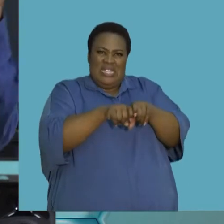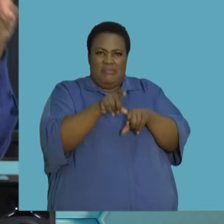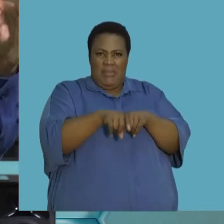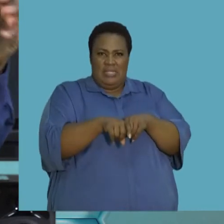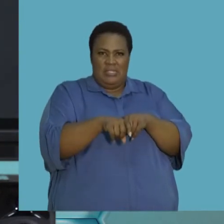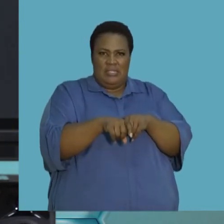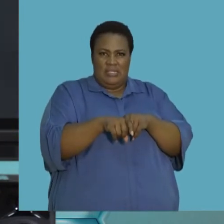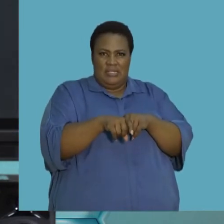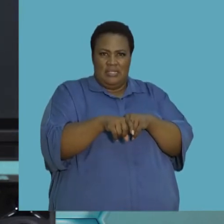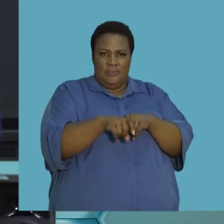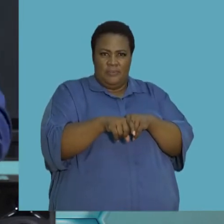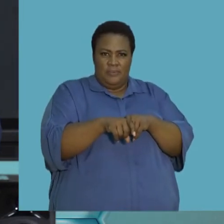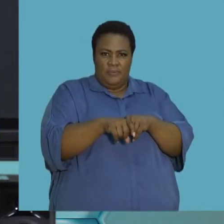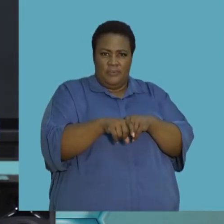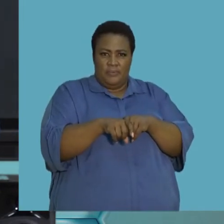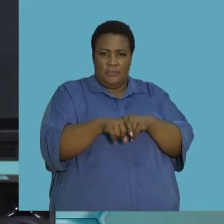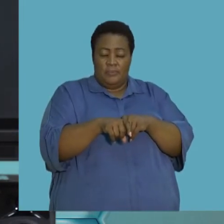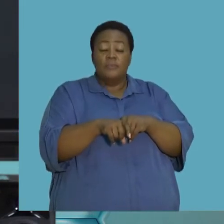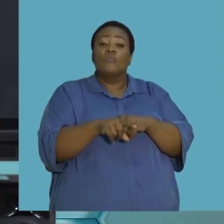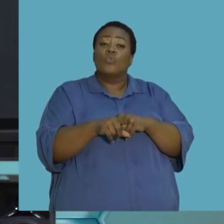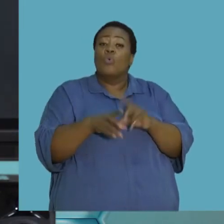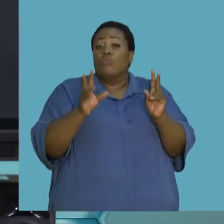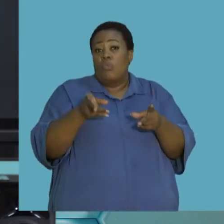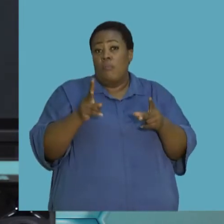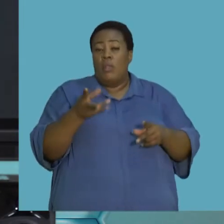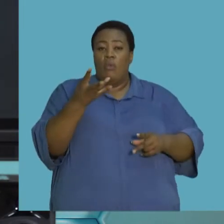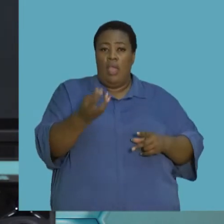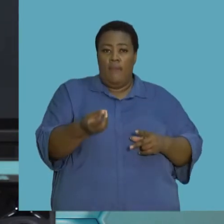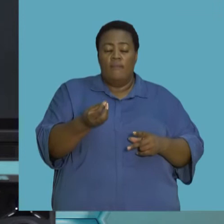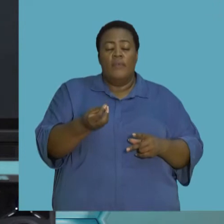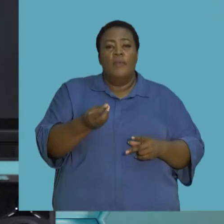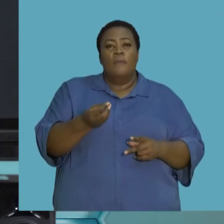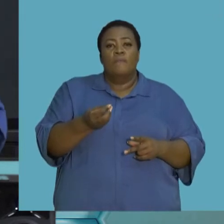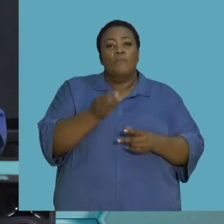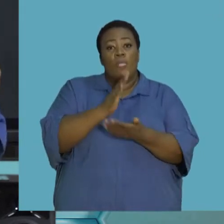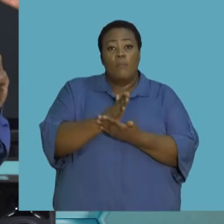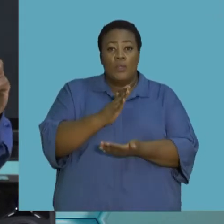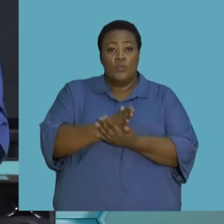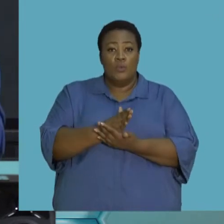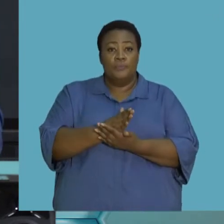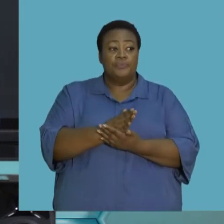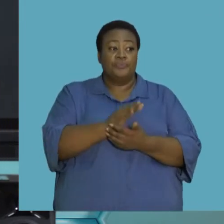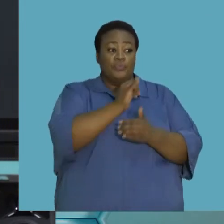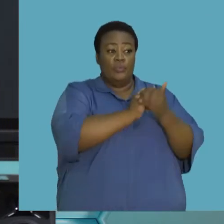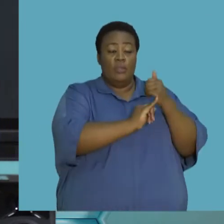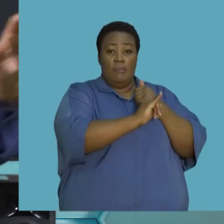not exposed to the independent variable. So we often have to make sure that we remove the independent variable